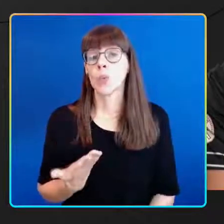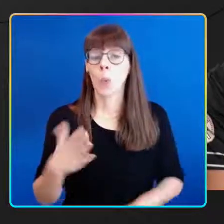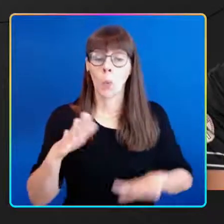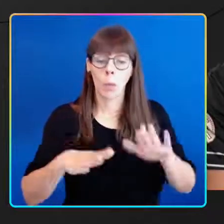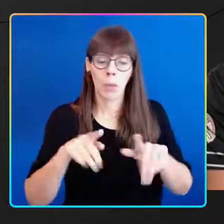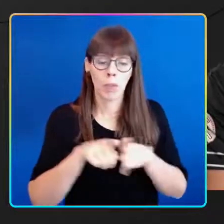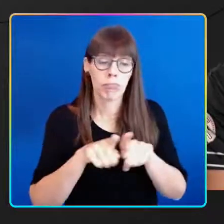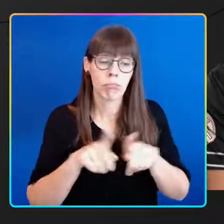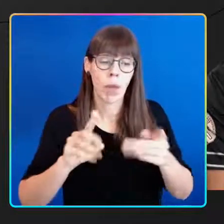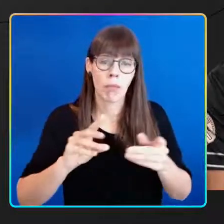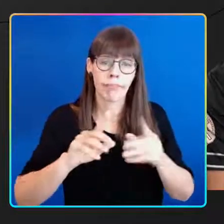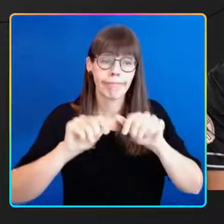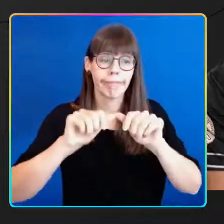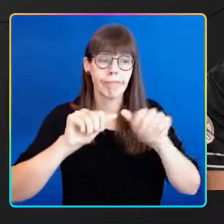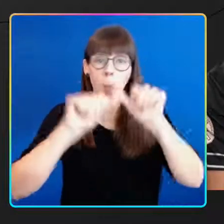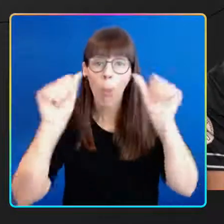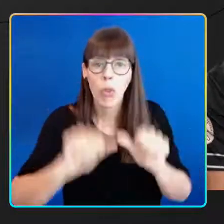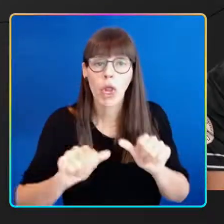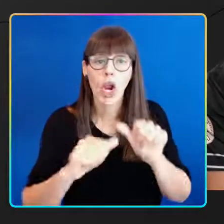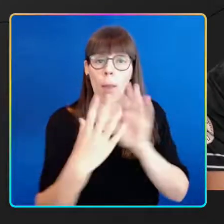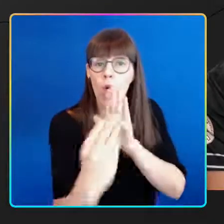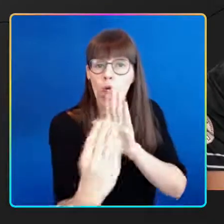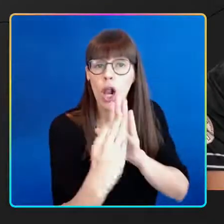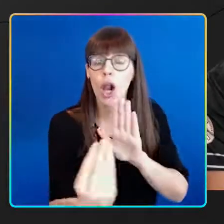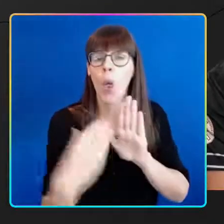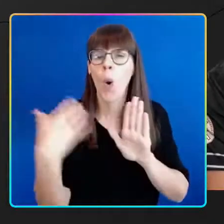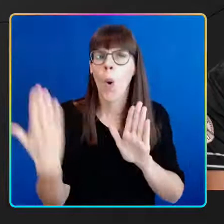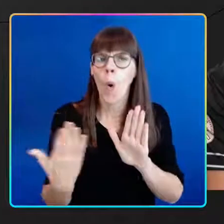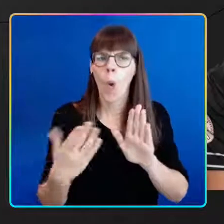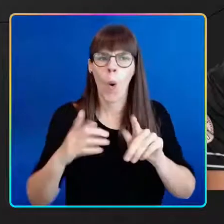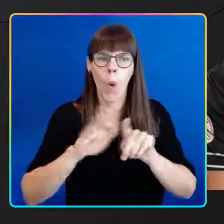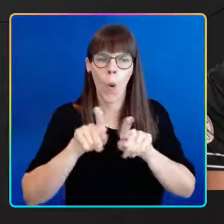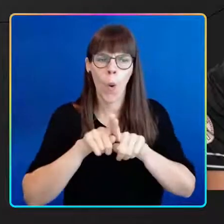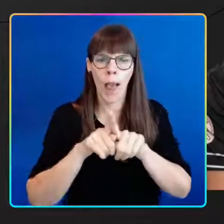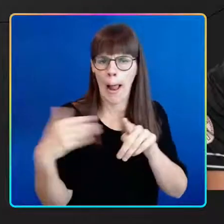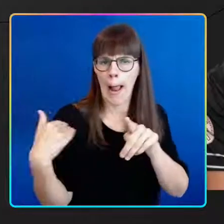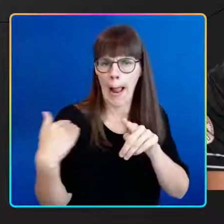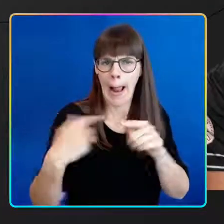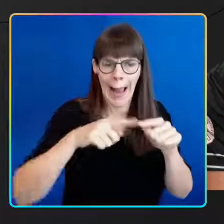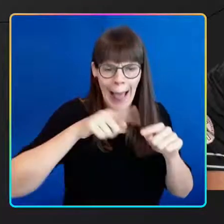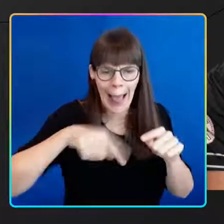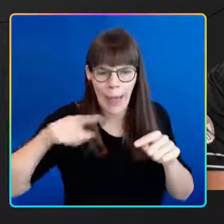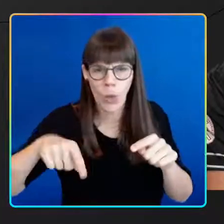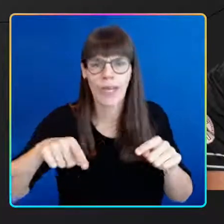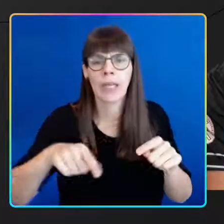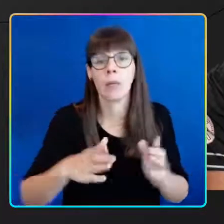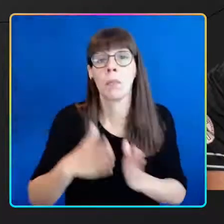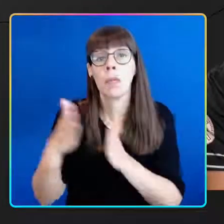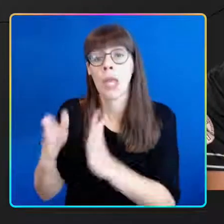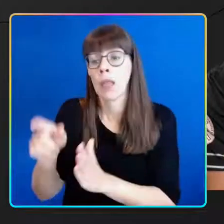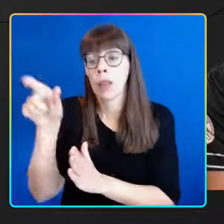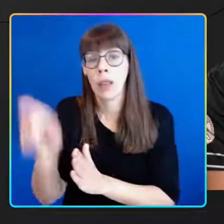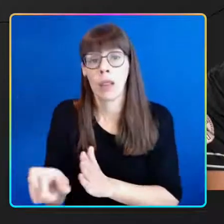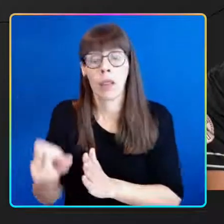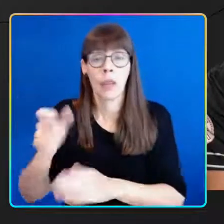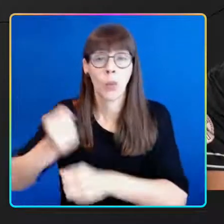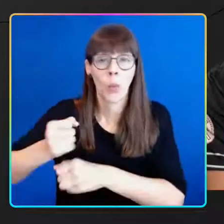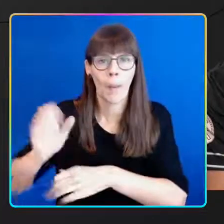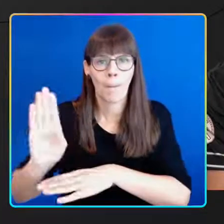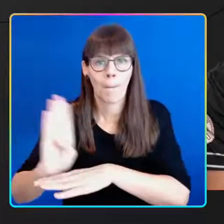something like that, or just using the latest algorithm. But then the business purposes are completely different, so